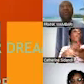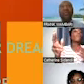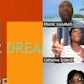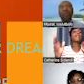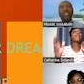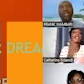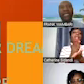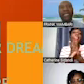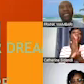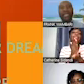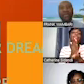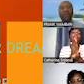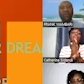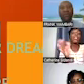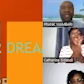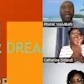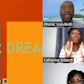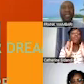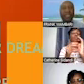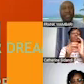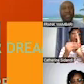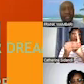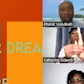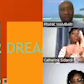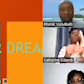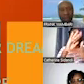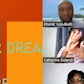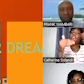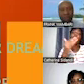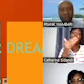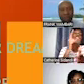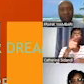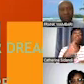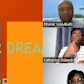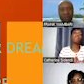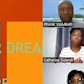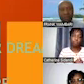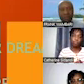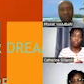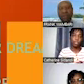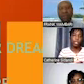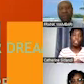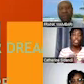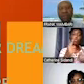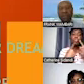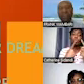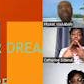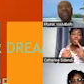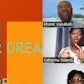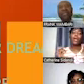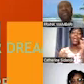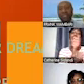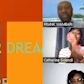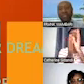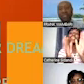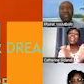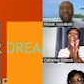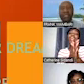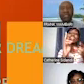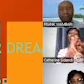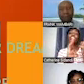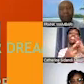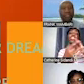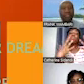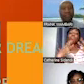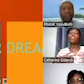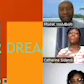on what are the legal rights that you have. Talking to the counselors and the relationship people is